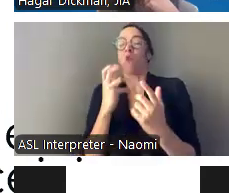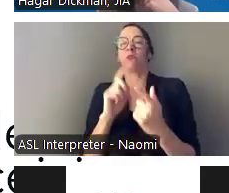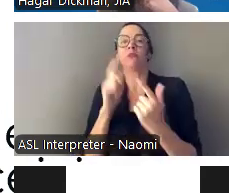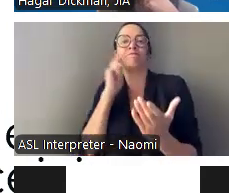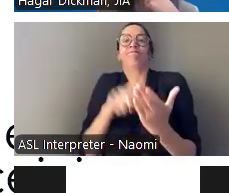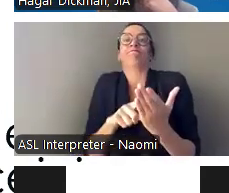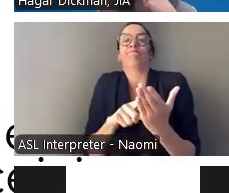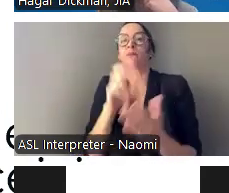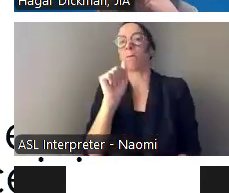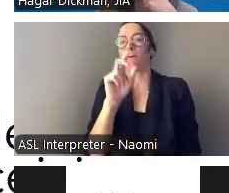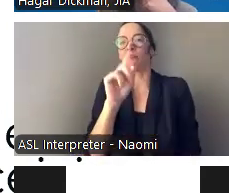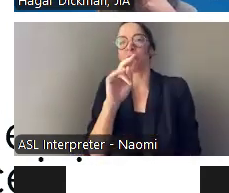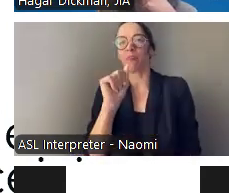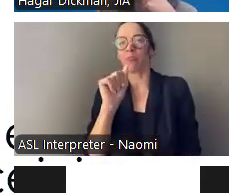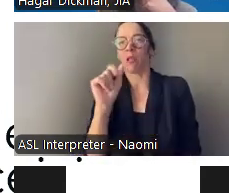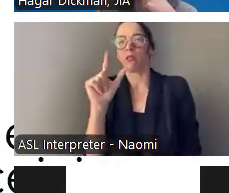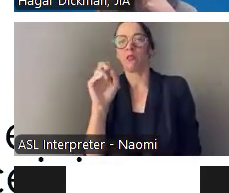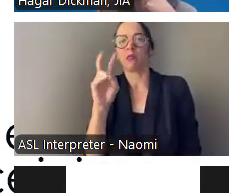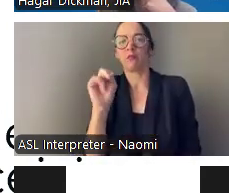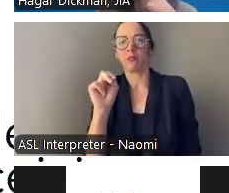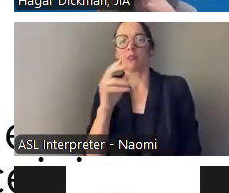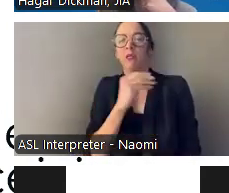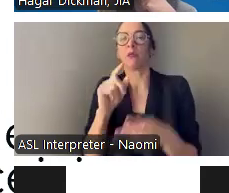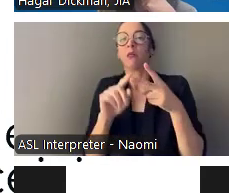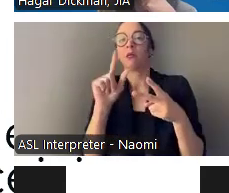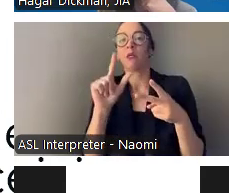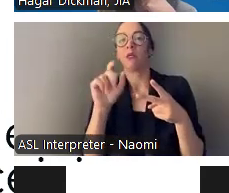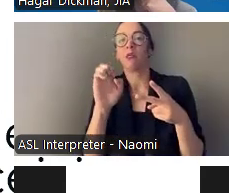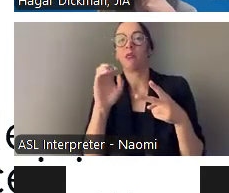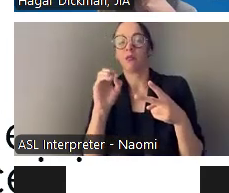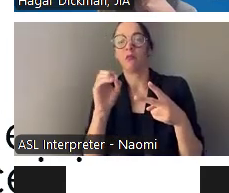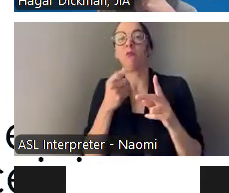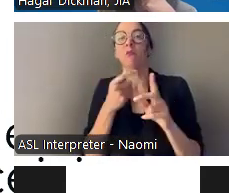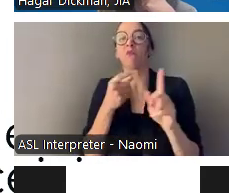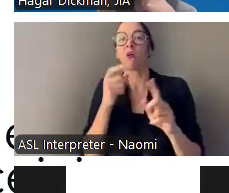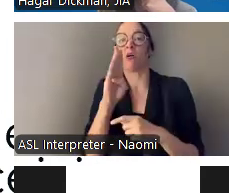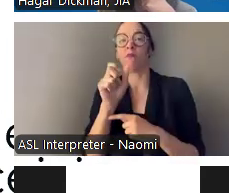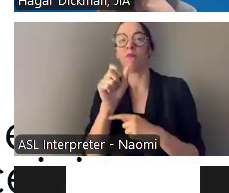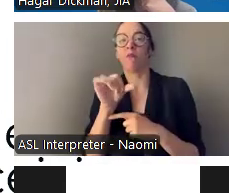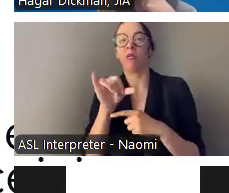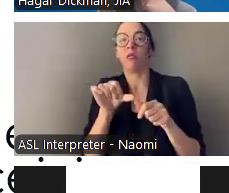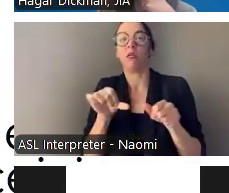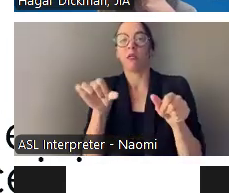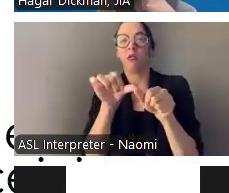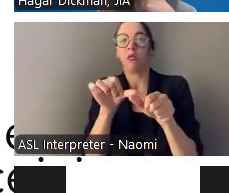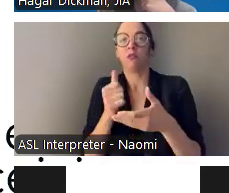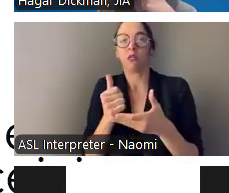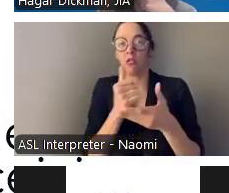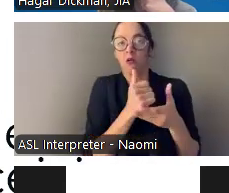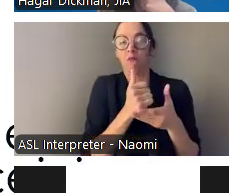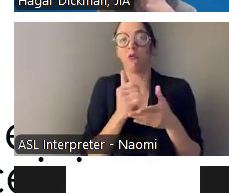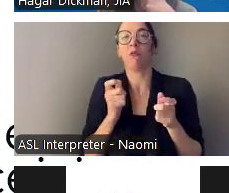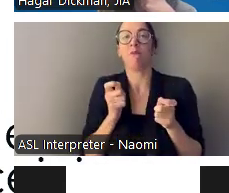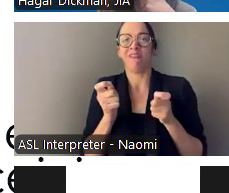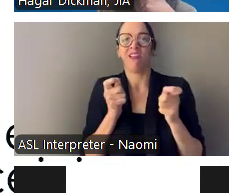Levin and Leo from Seamless Bay Area for helping me be able to manage being chair of